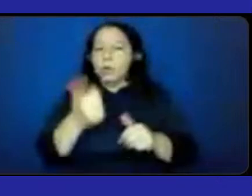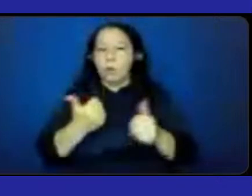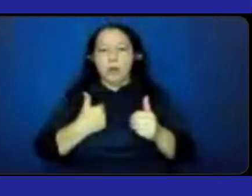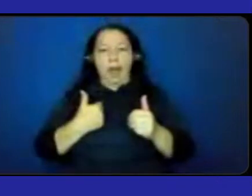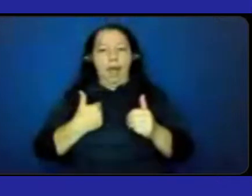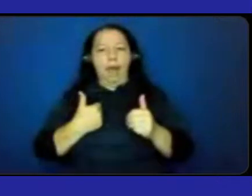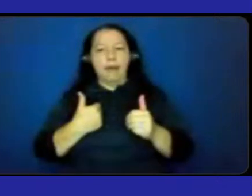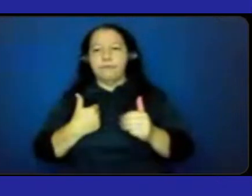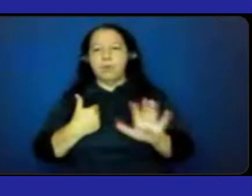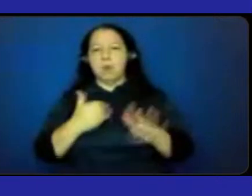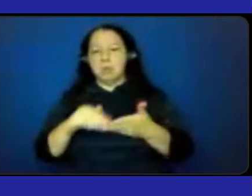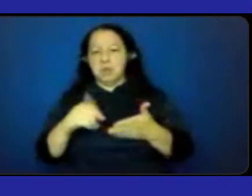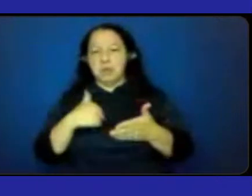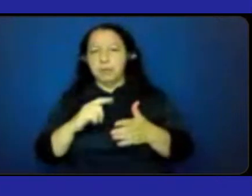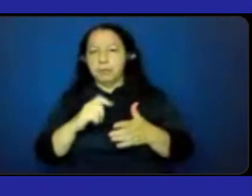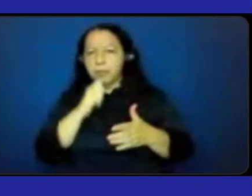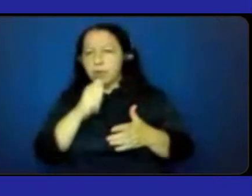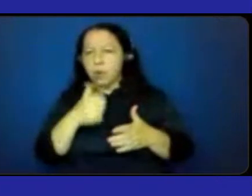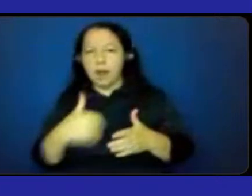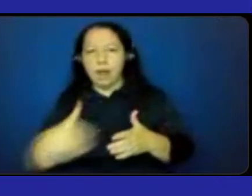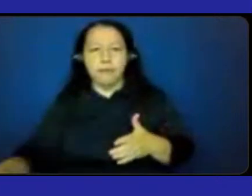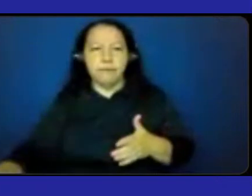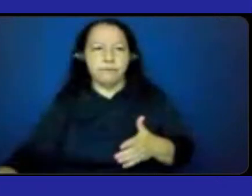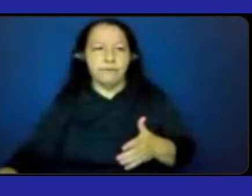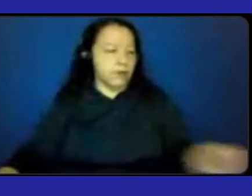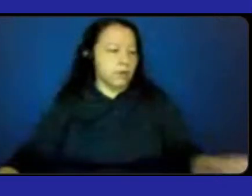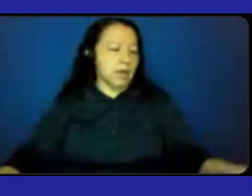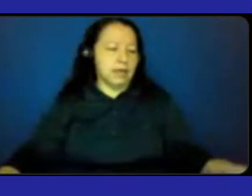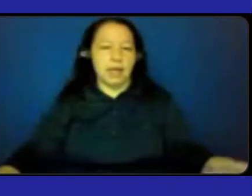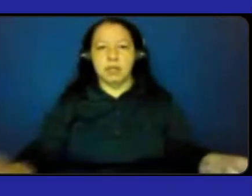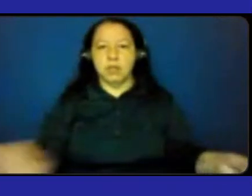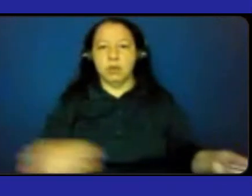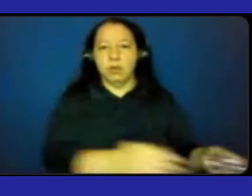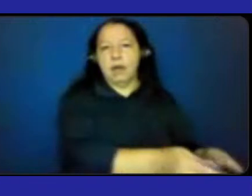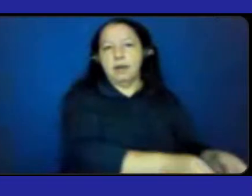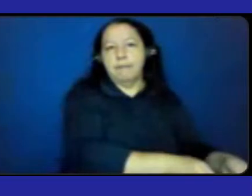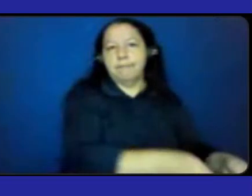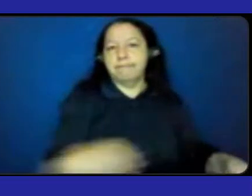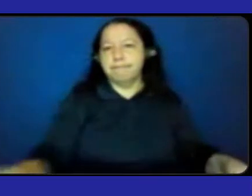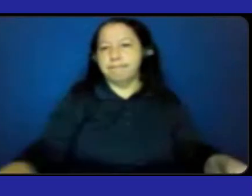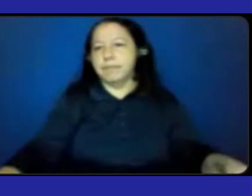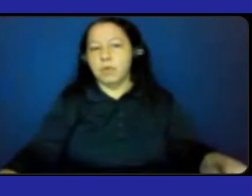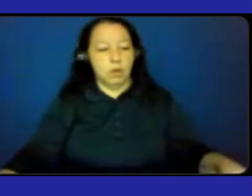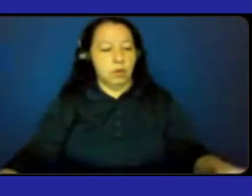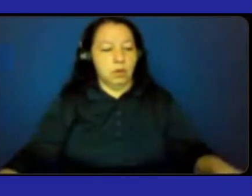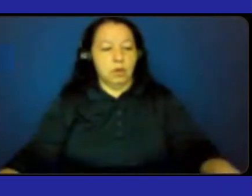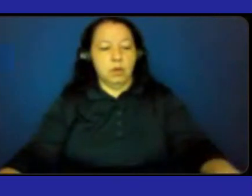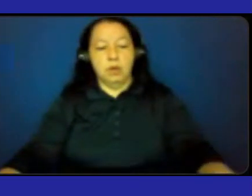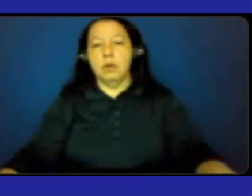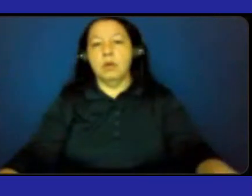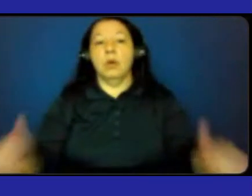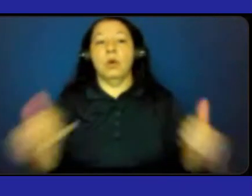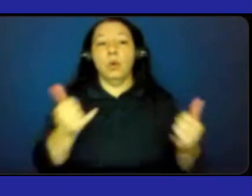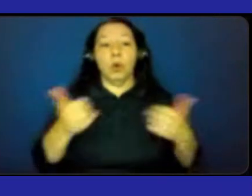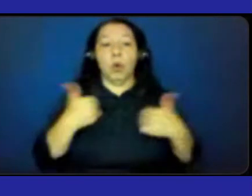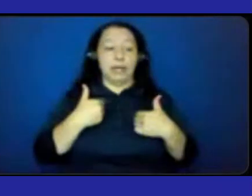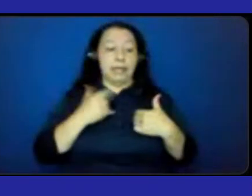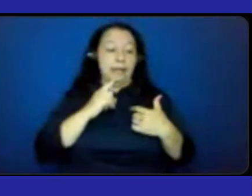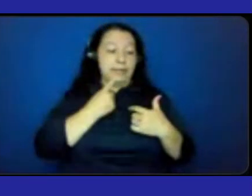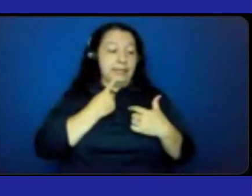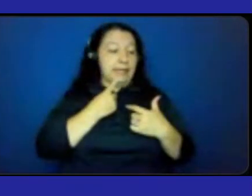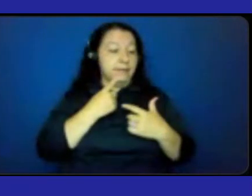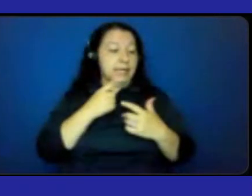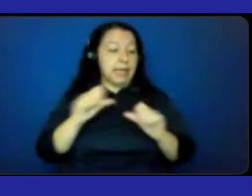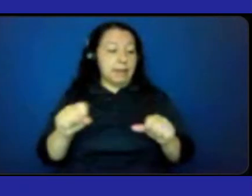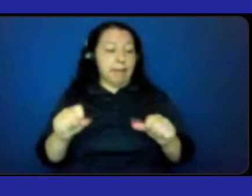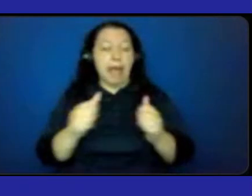So we currently have significant capacity